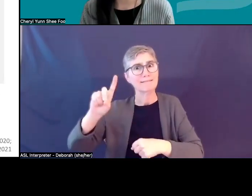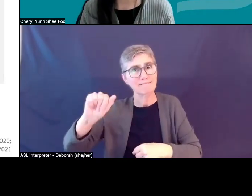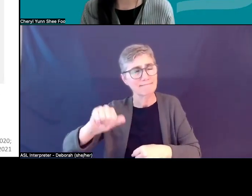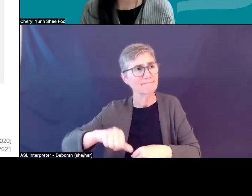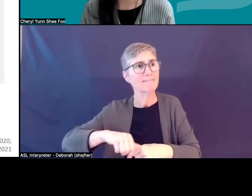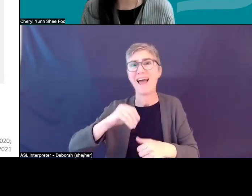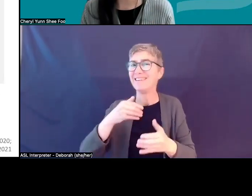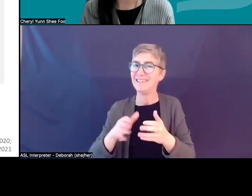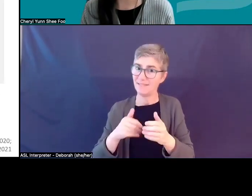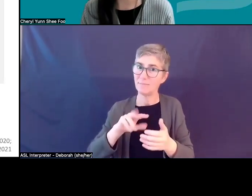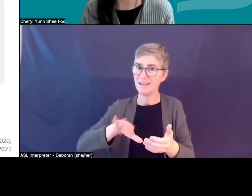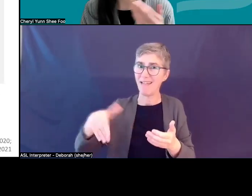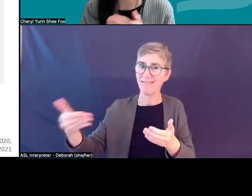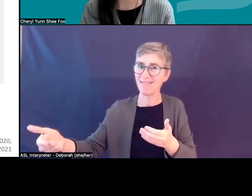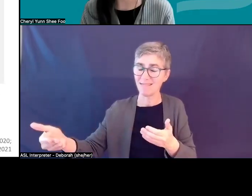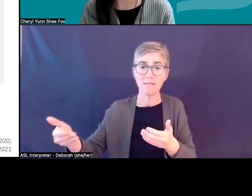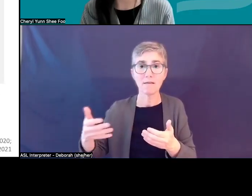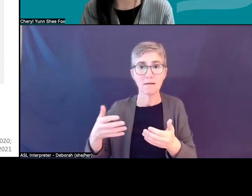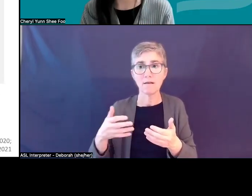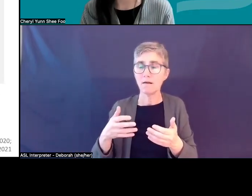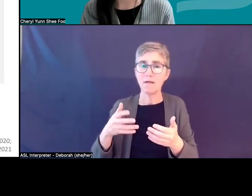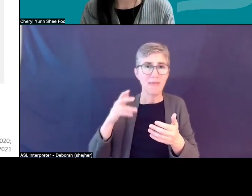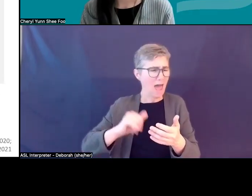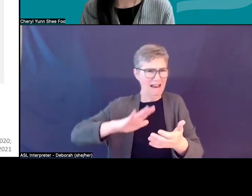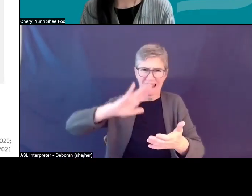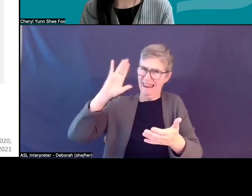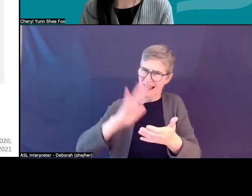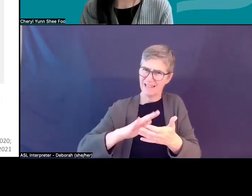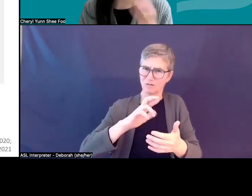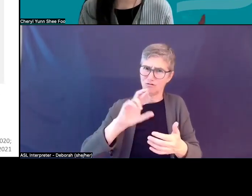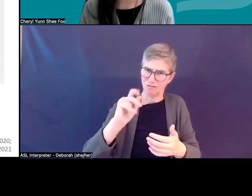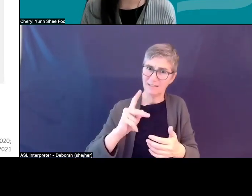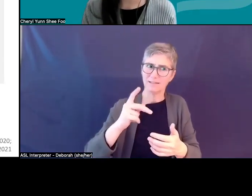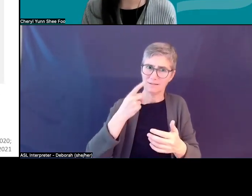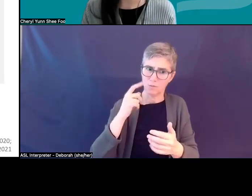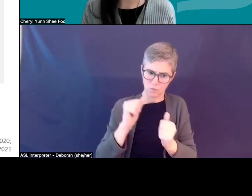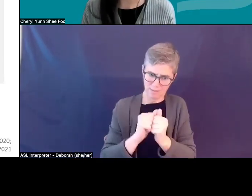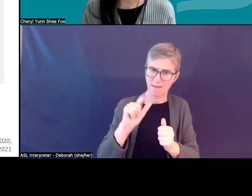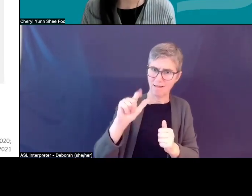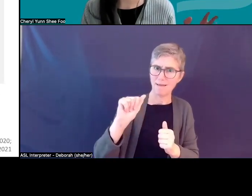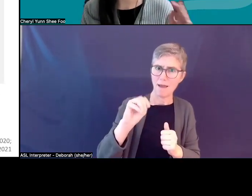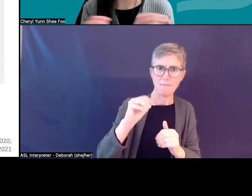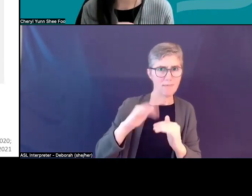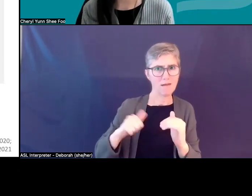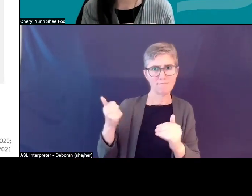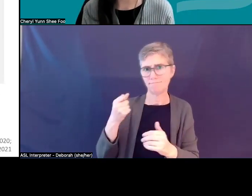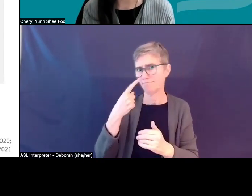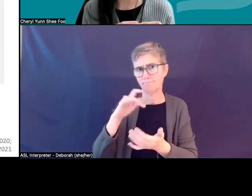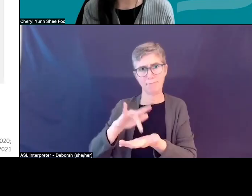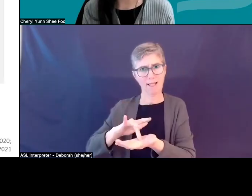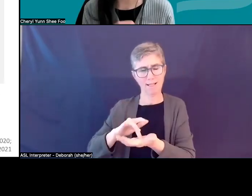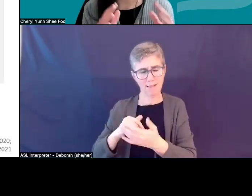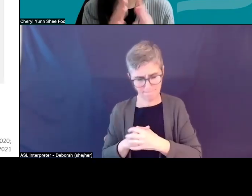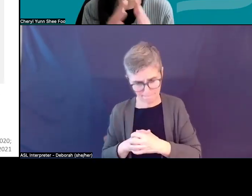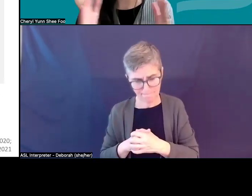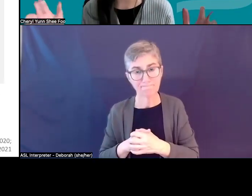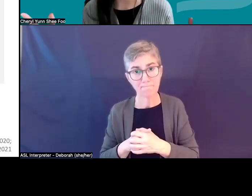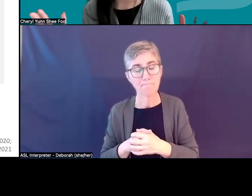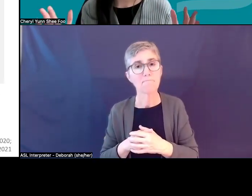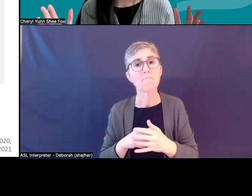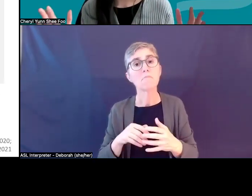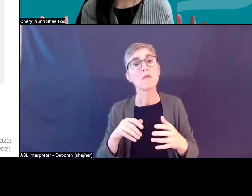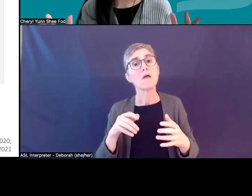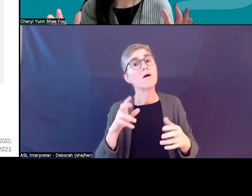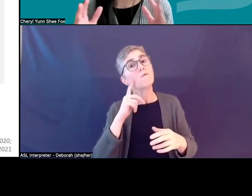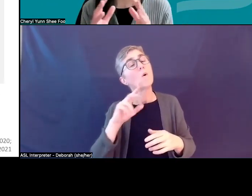even mortality by a substantial amount. And on the substance use side, there is less extensive evidence, but